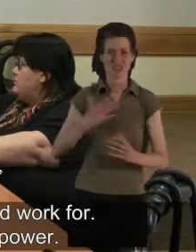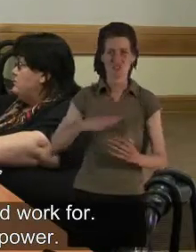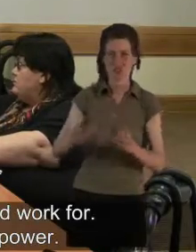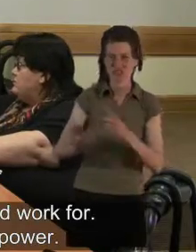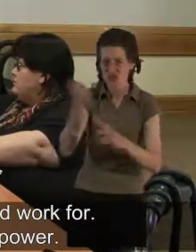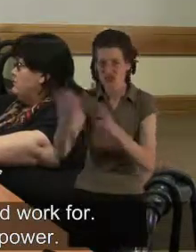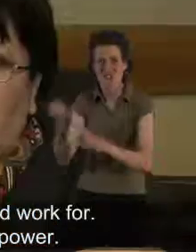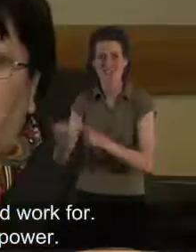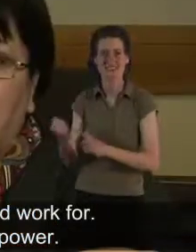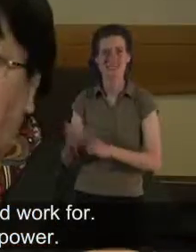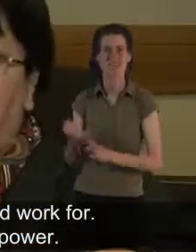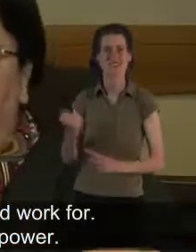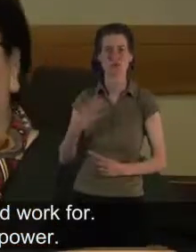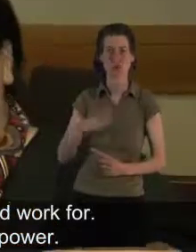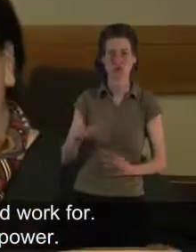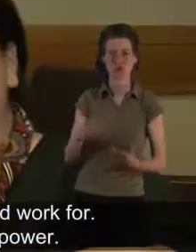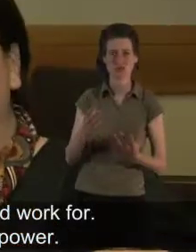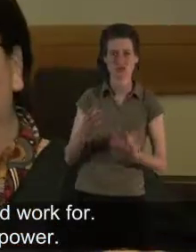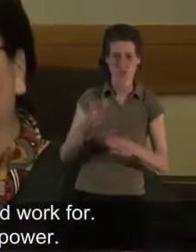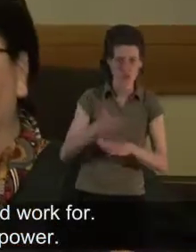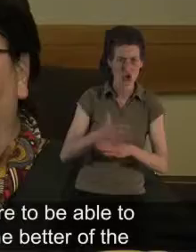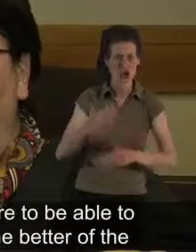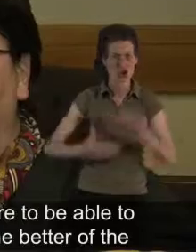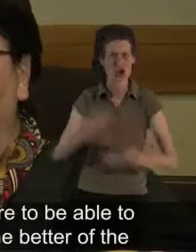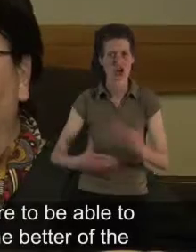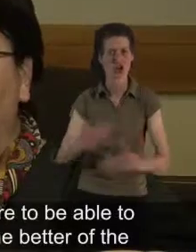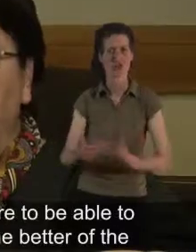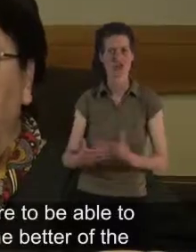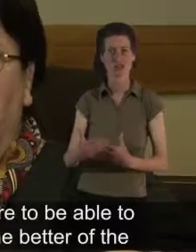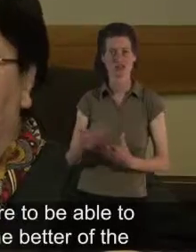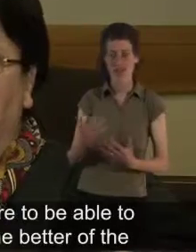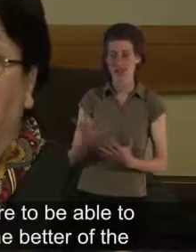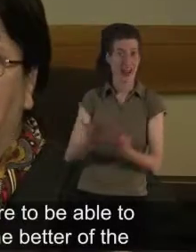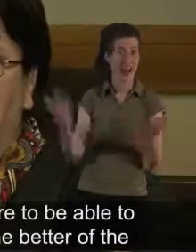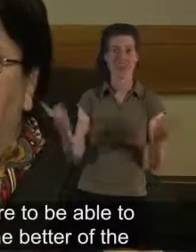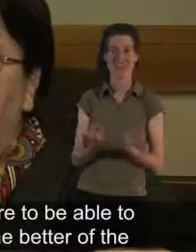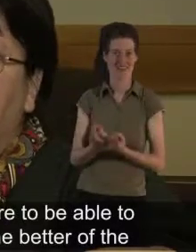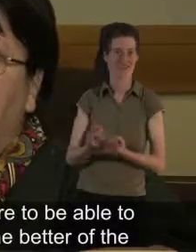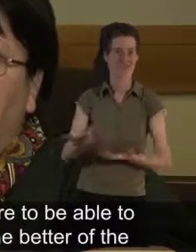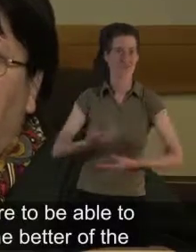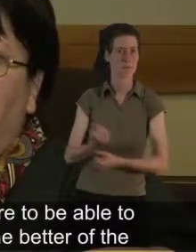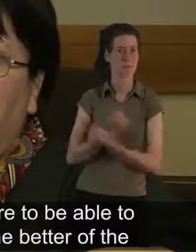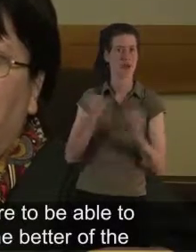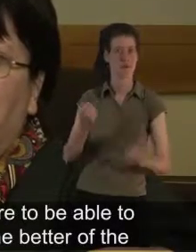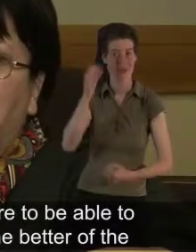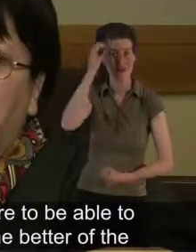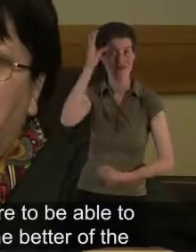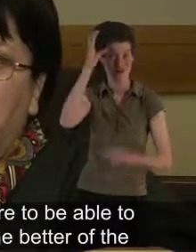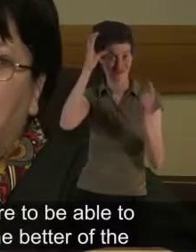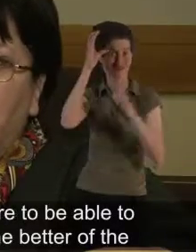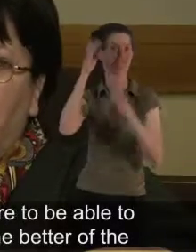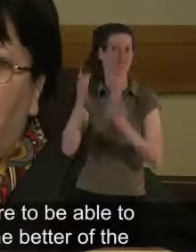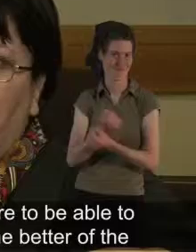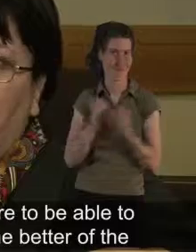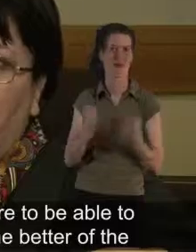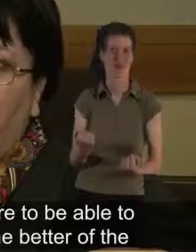that gives us power, it's power, you know, power's, knowledge is power. And so therefore to be able to use